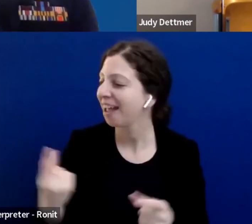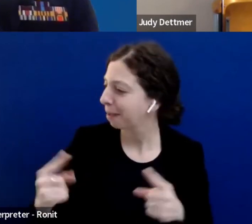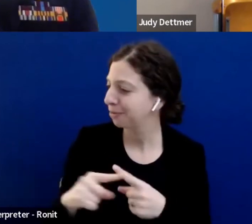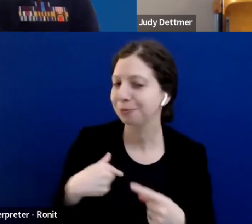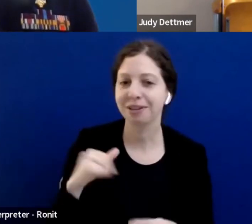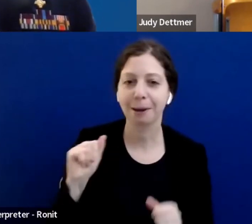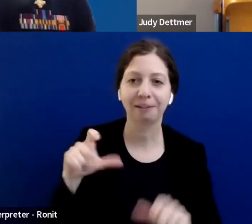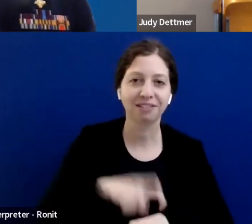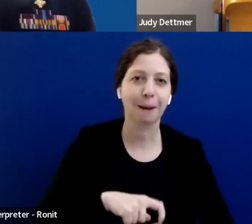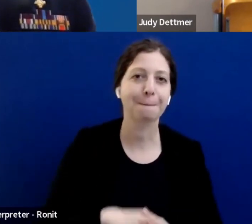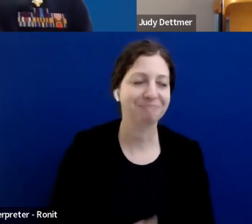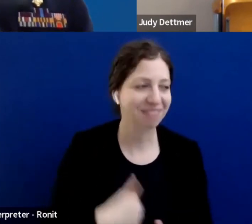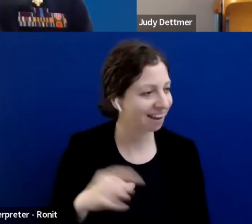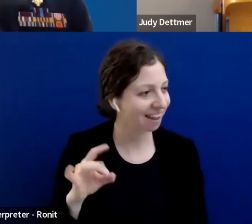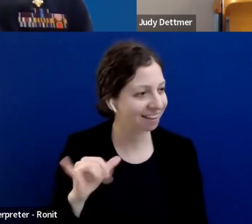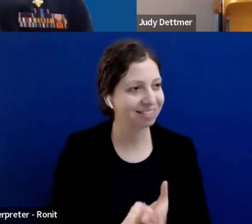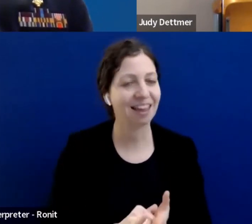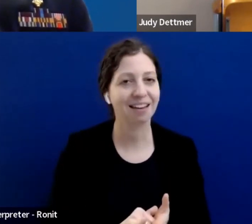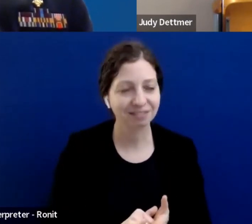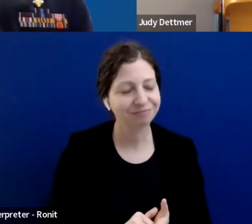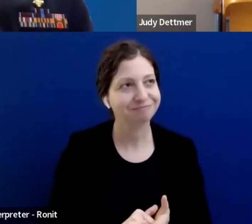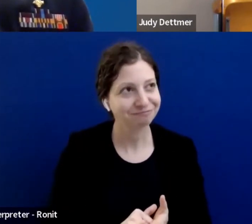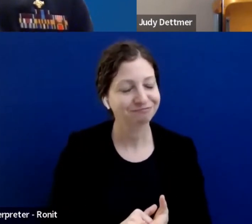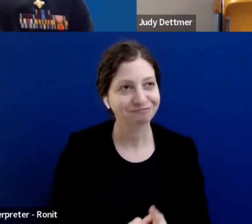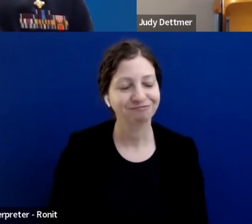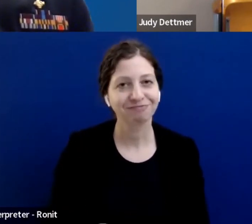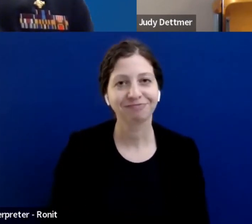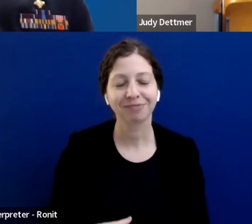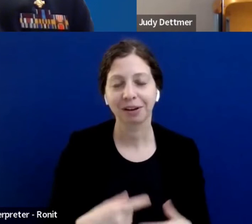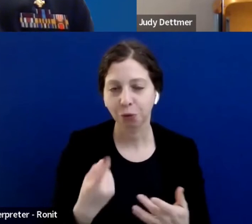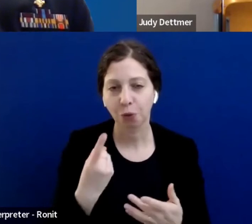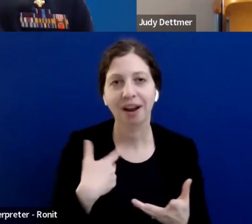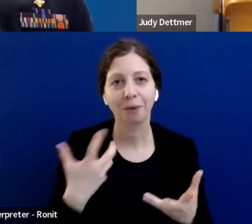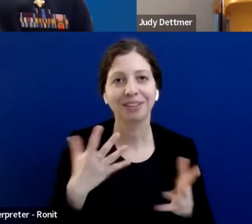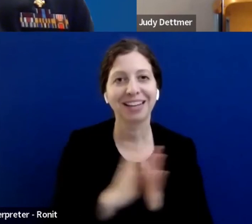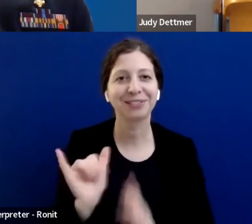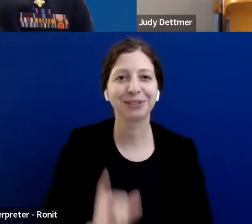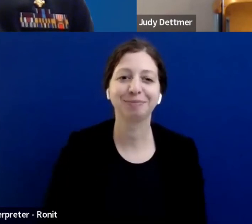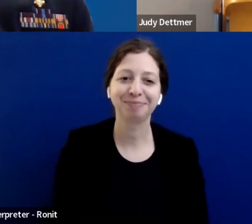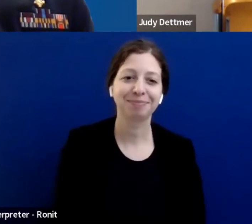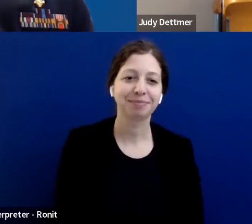time. I hate that. It was a question I've really been wanting to ask too.